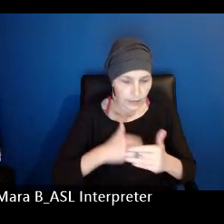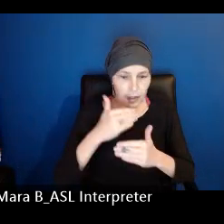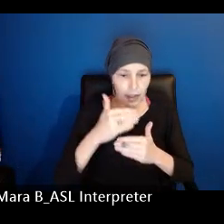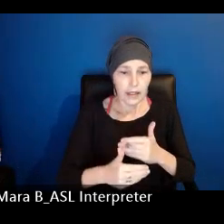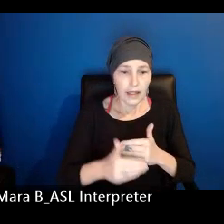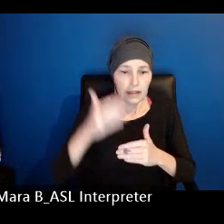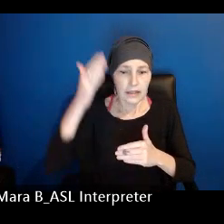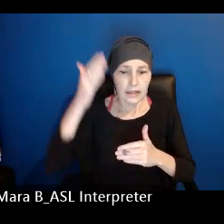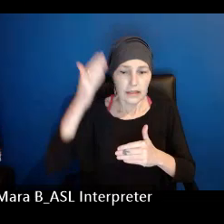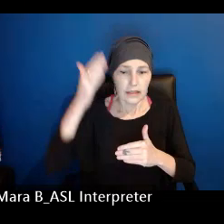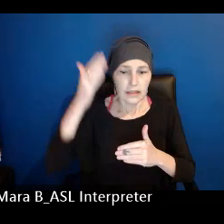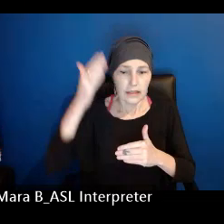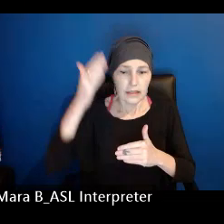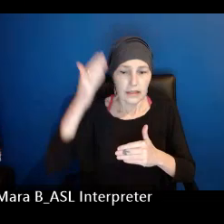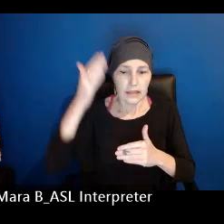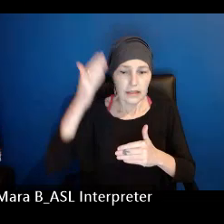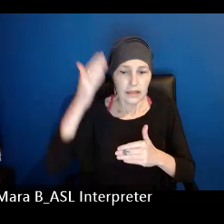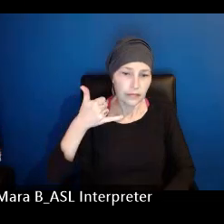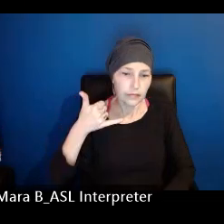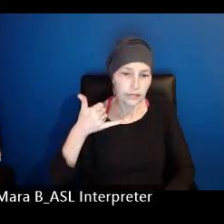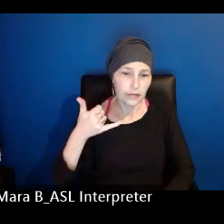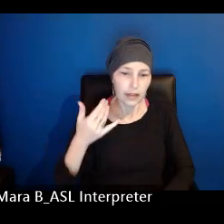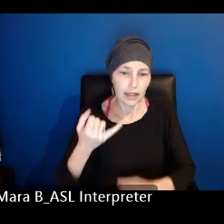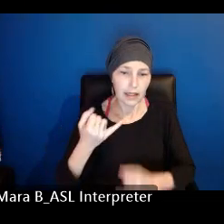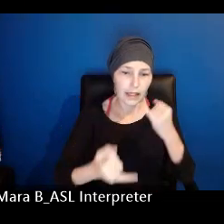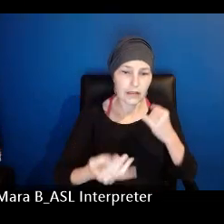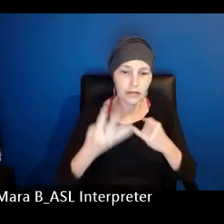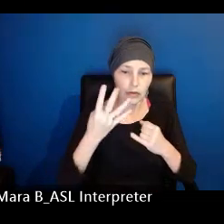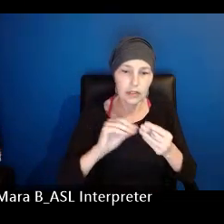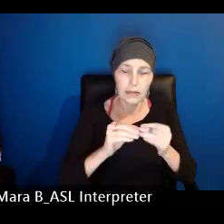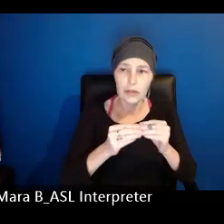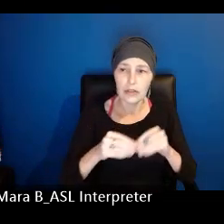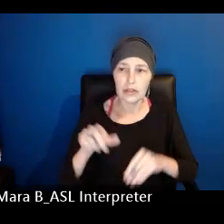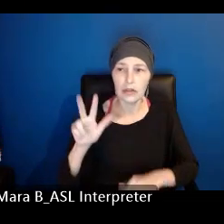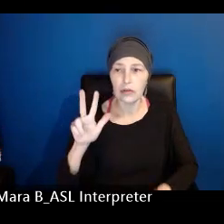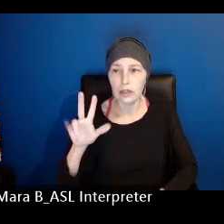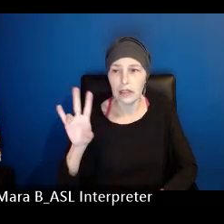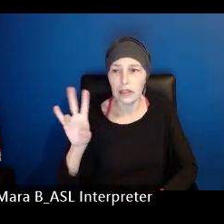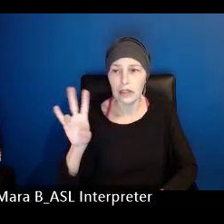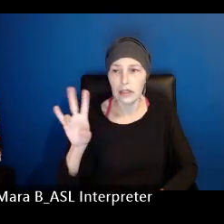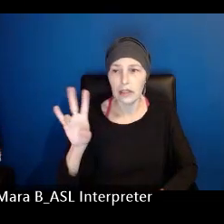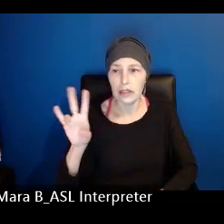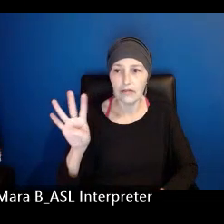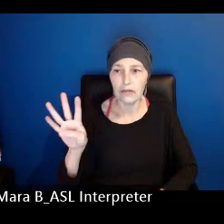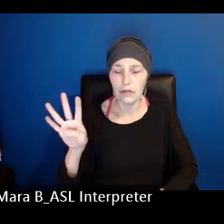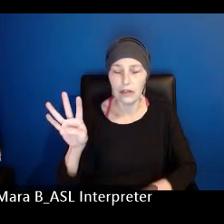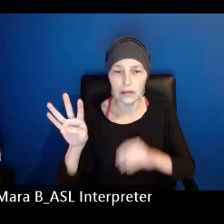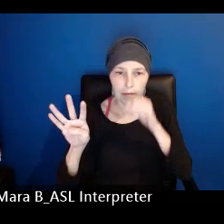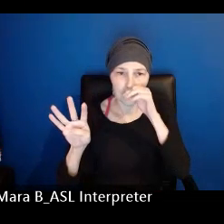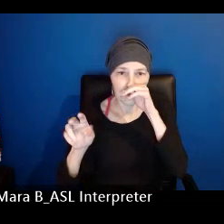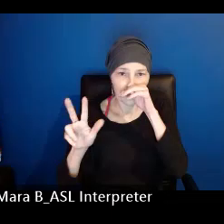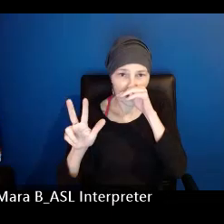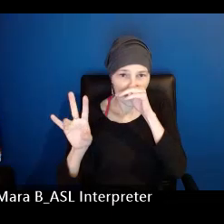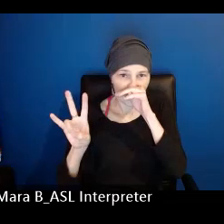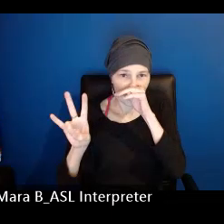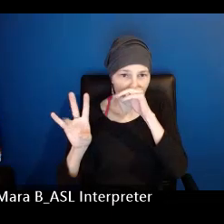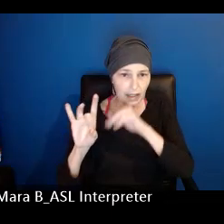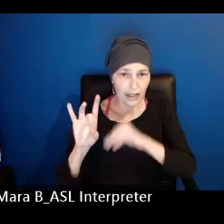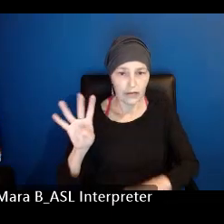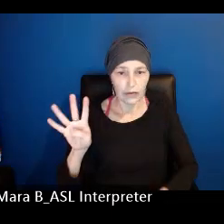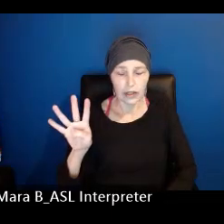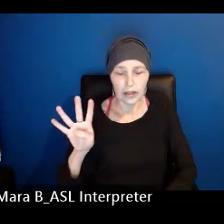on a phone, and the last four digits I see are 3784. 3784. We're going to